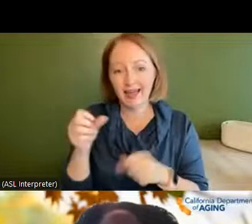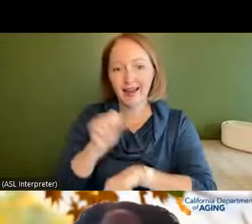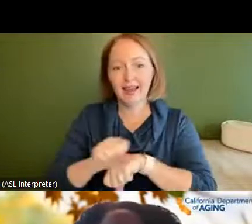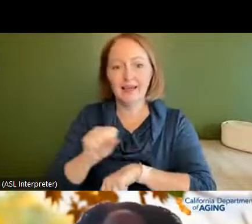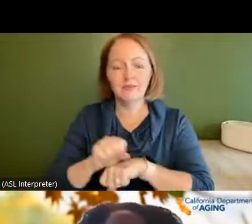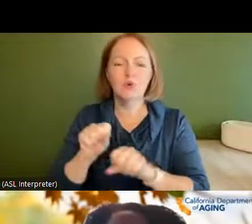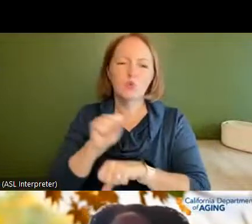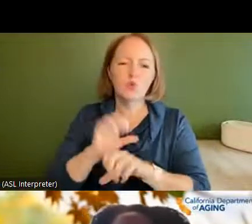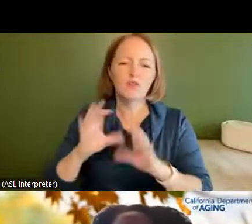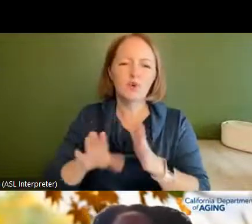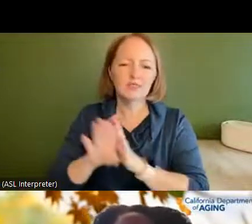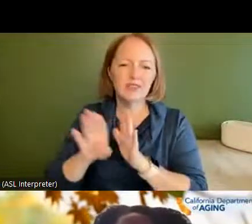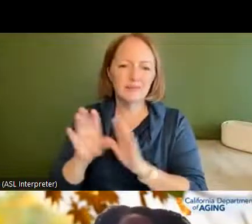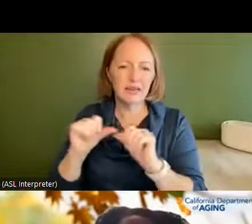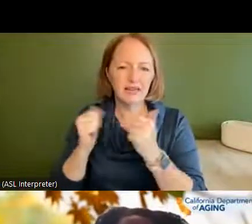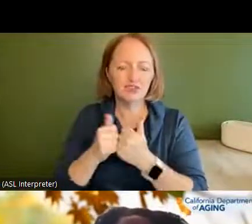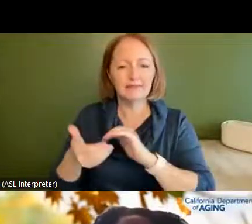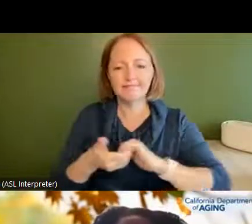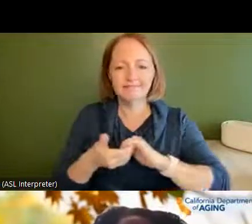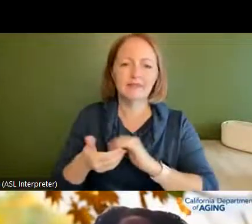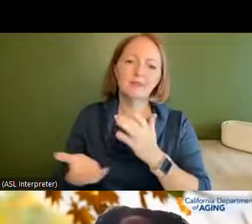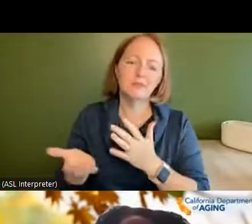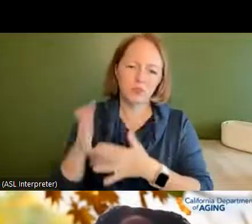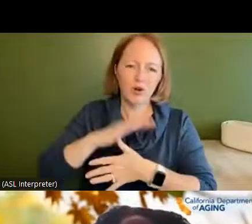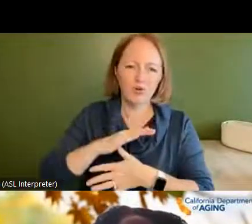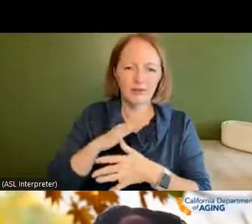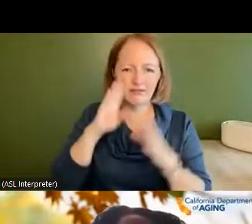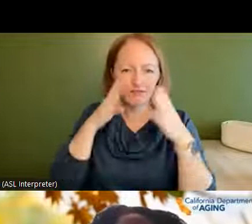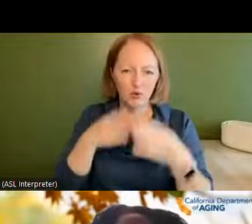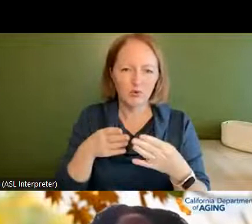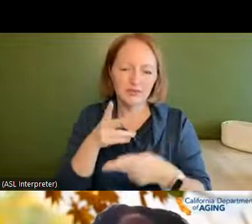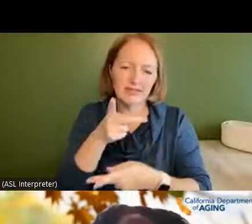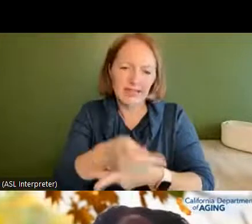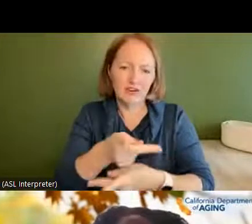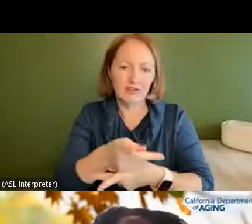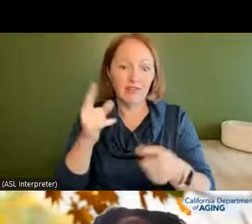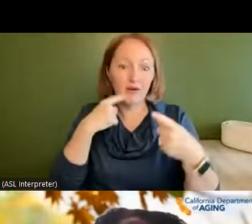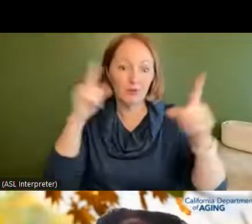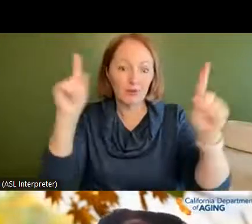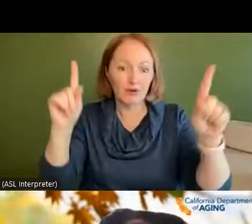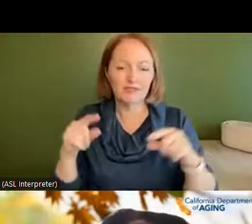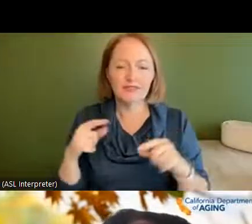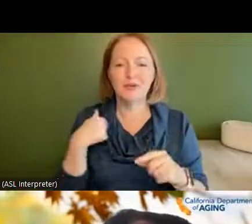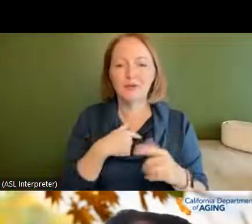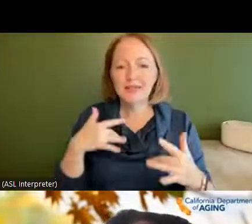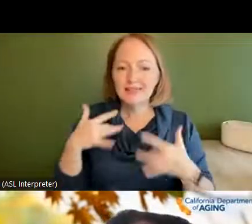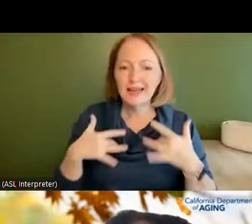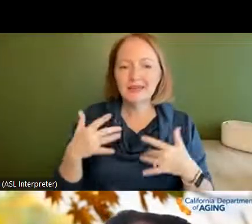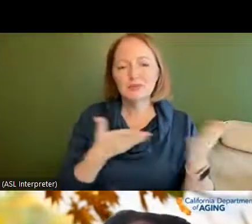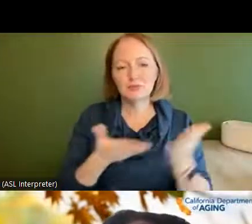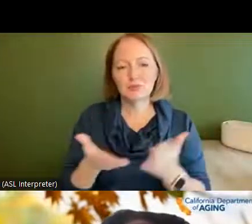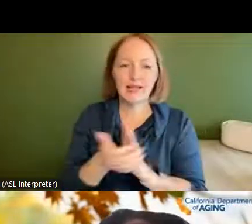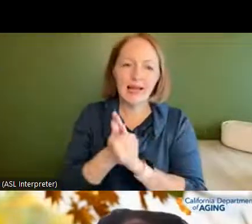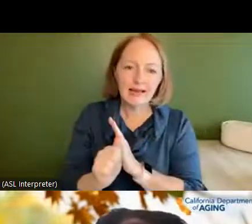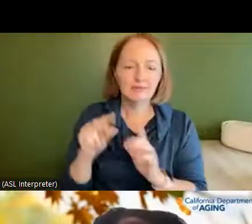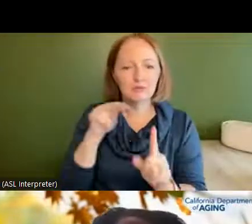Workforce Development Agency share this priority focus on caregiving that works. And we're excited to bring expert